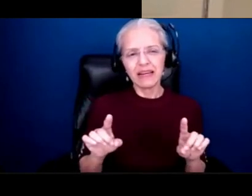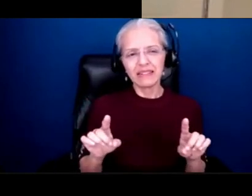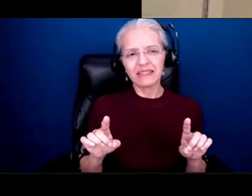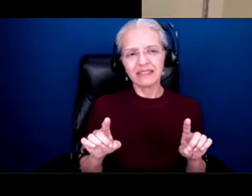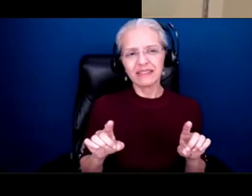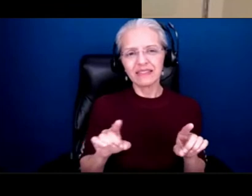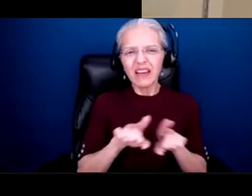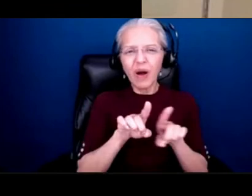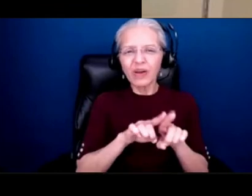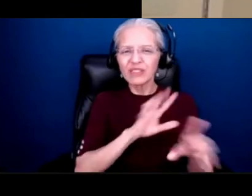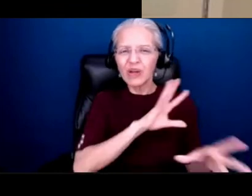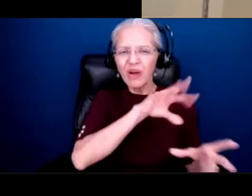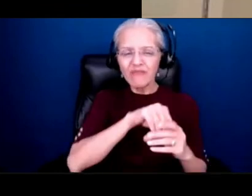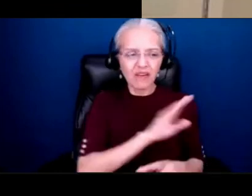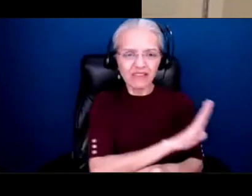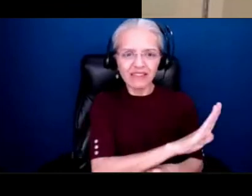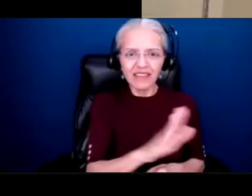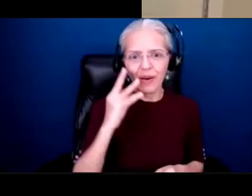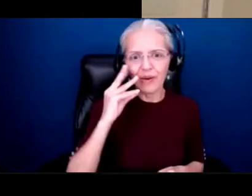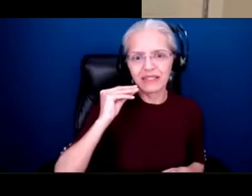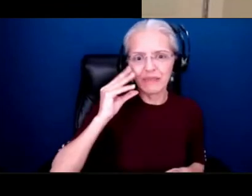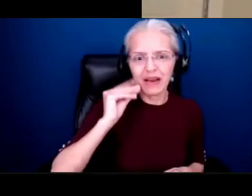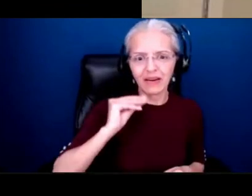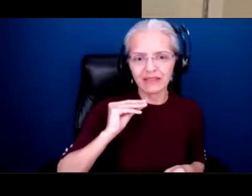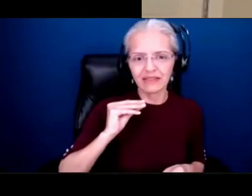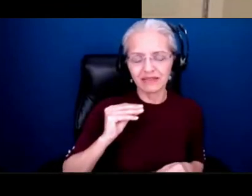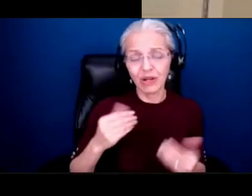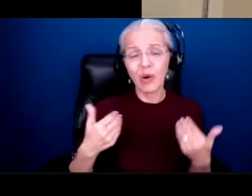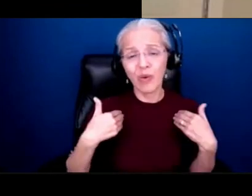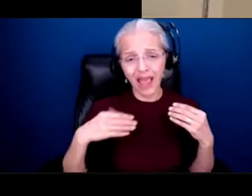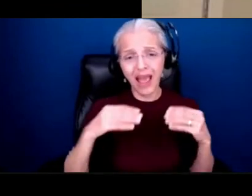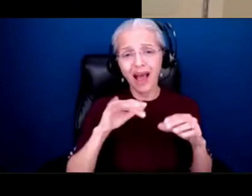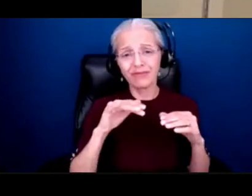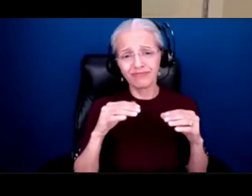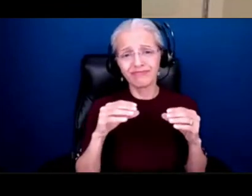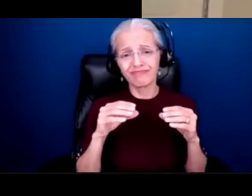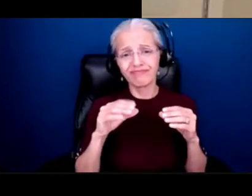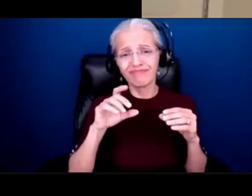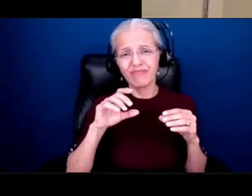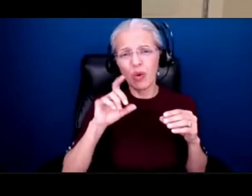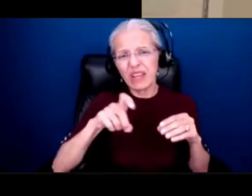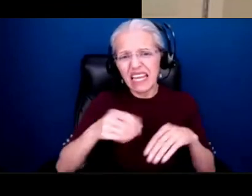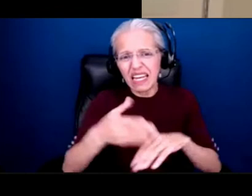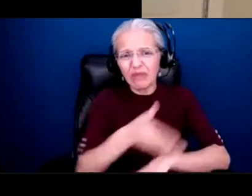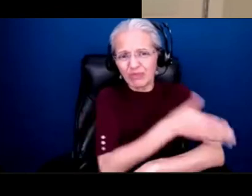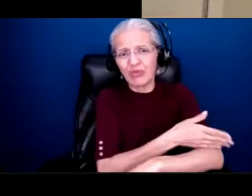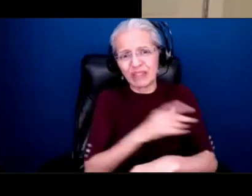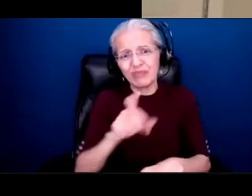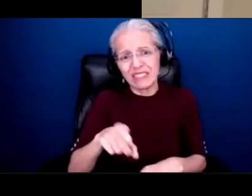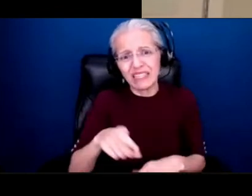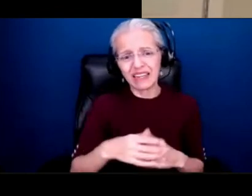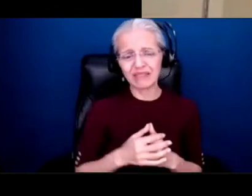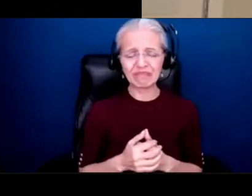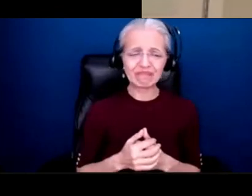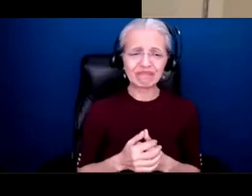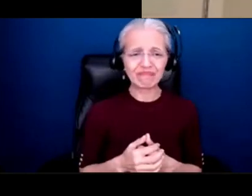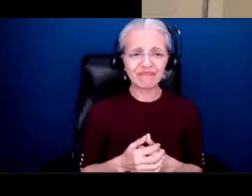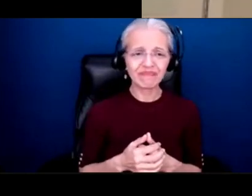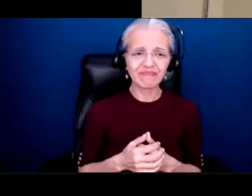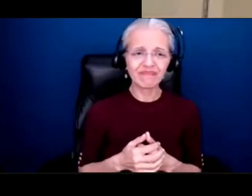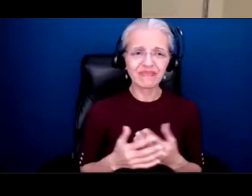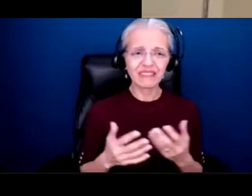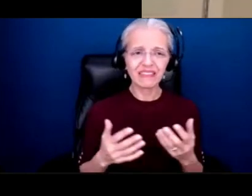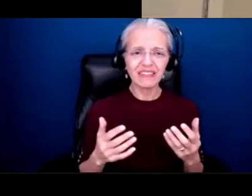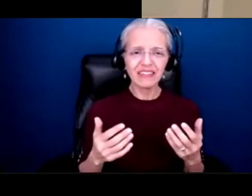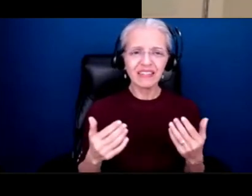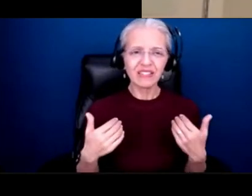experience. I think there's a really long way to go until we get to some level of